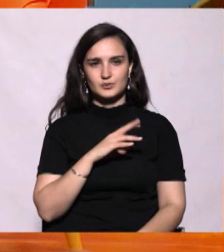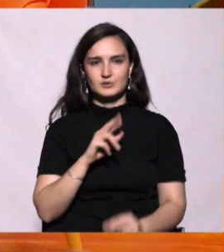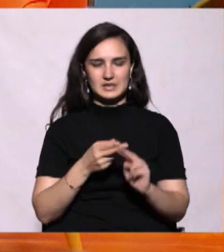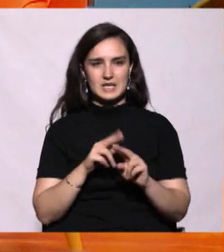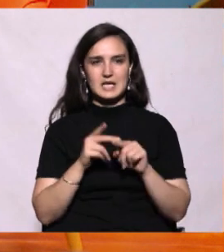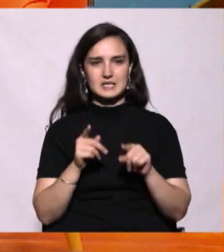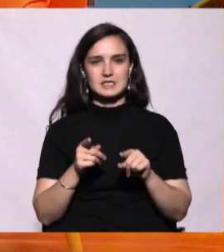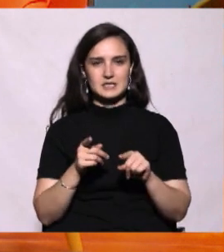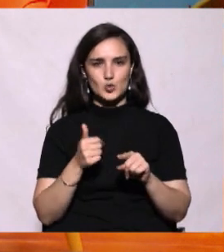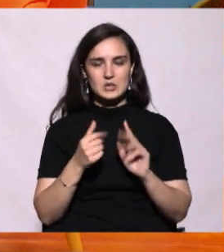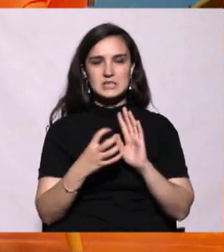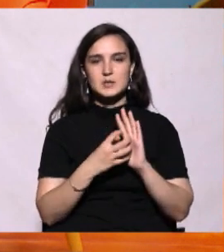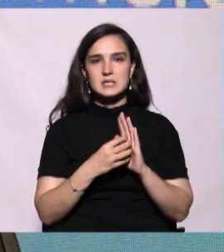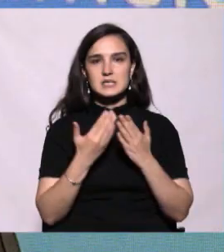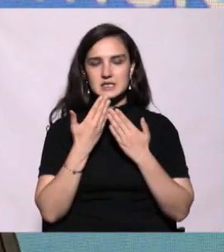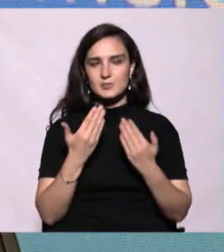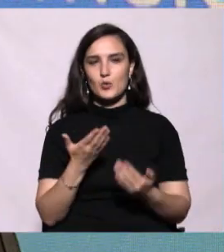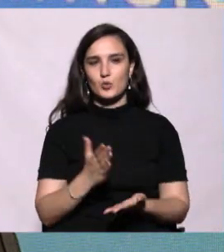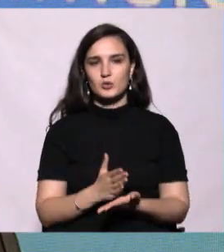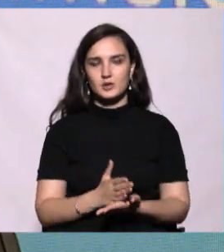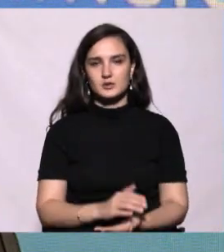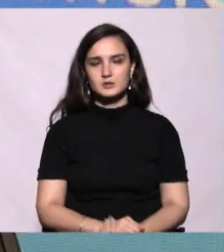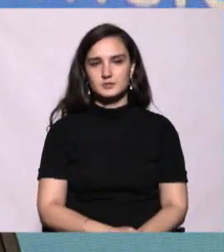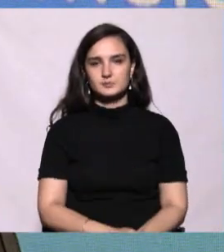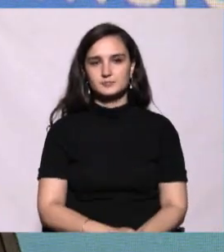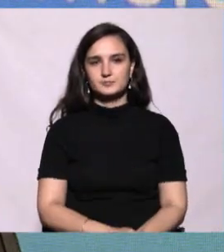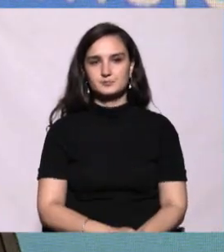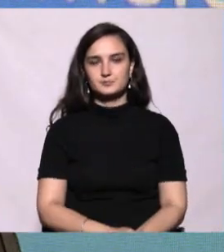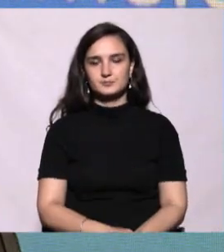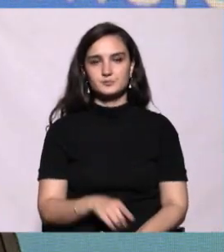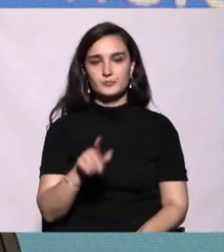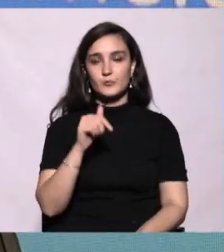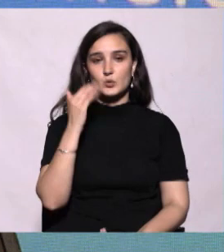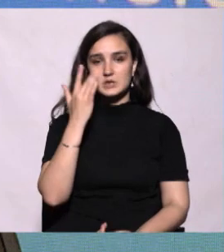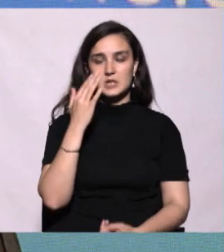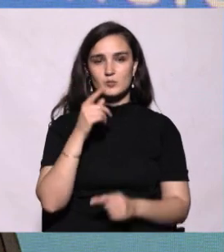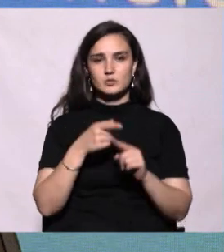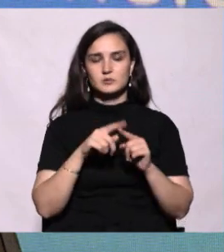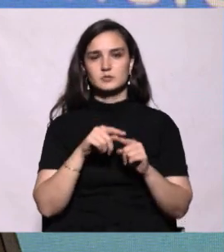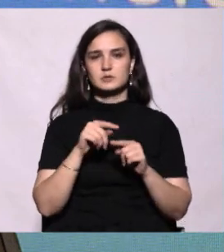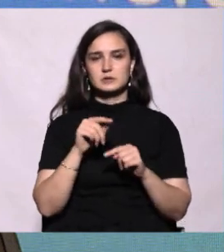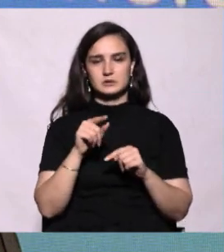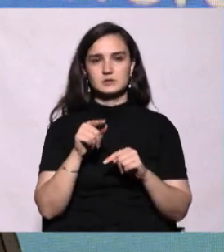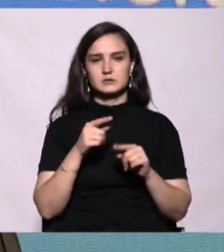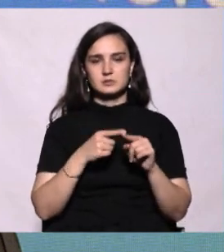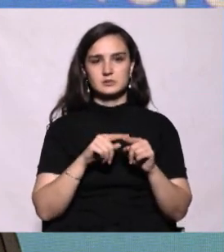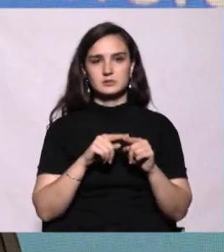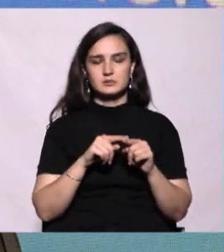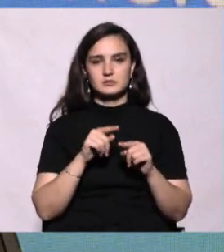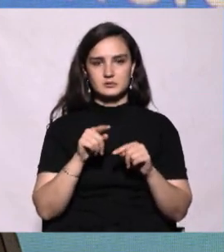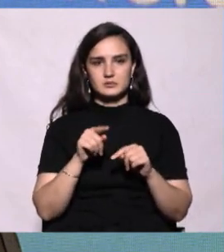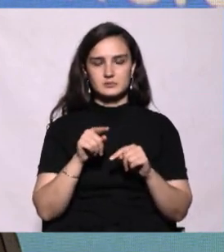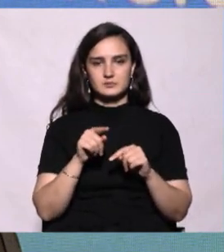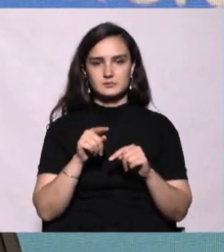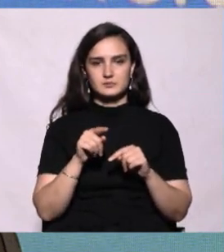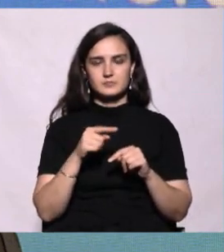how symbolic this has become. Now, as you mentioned, the Kingdom of Logres is